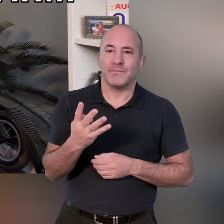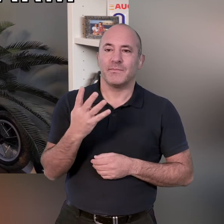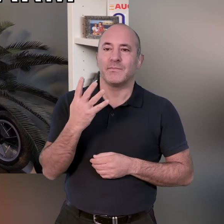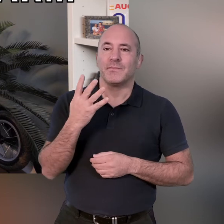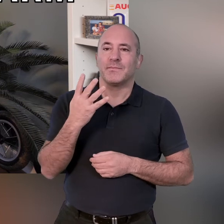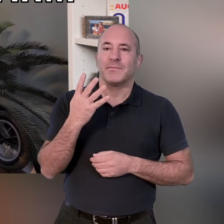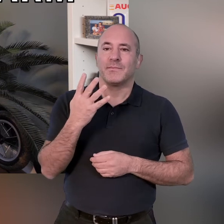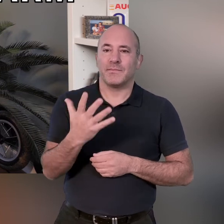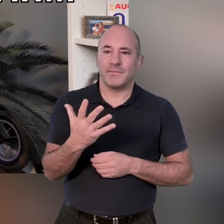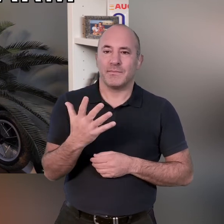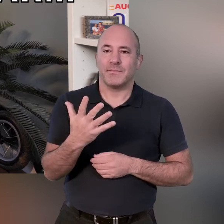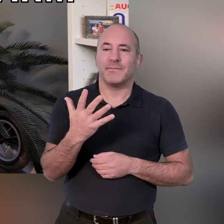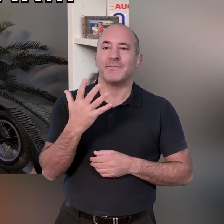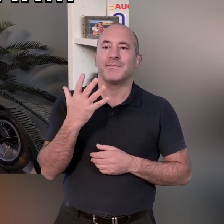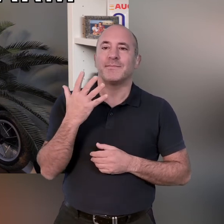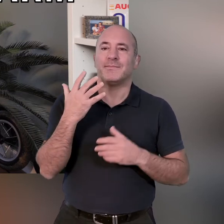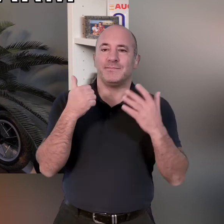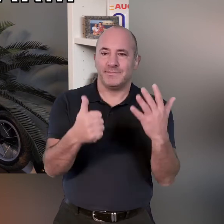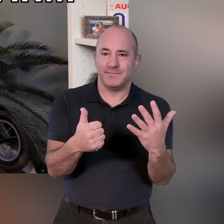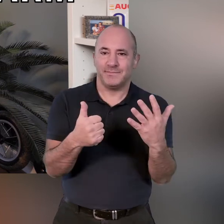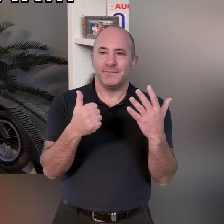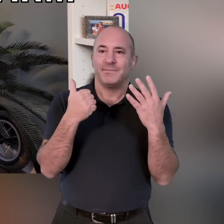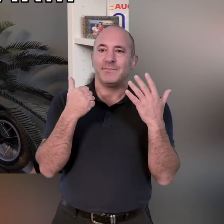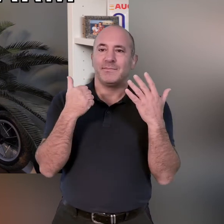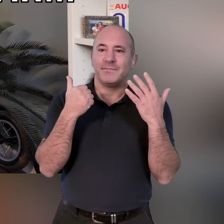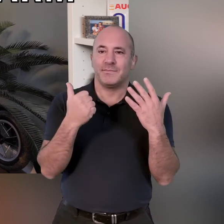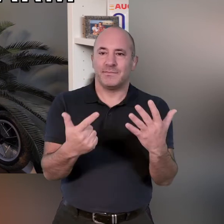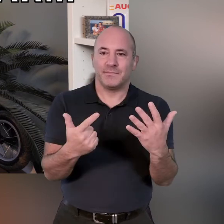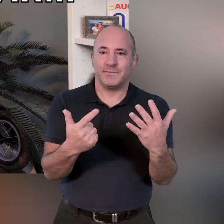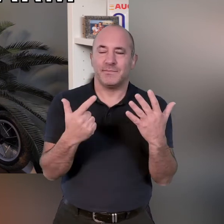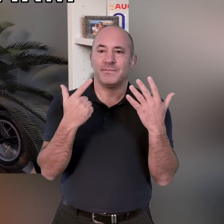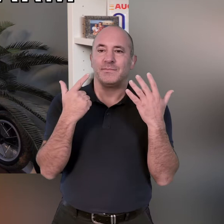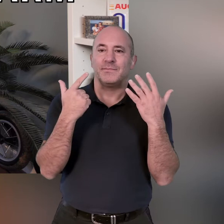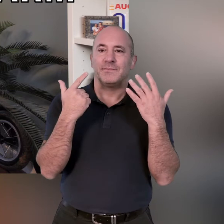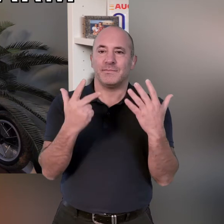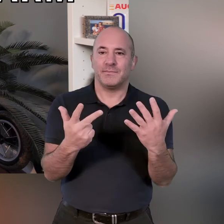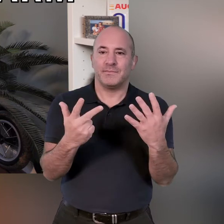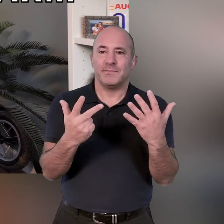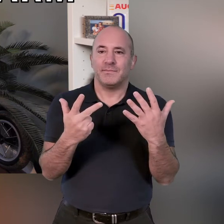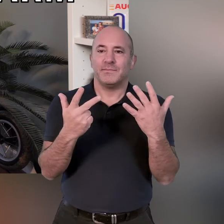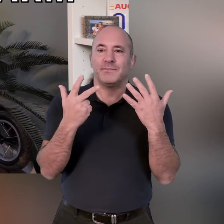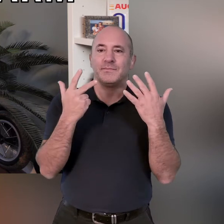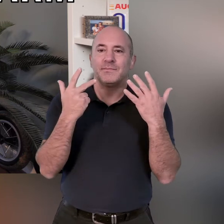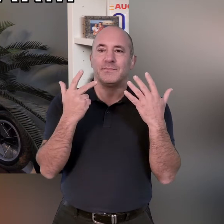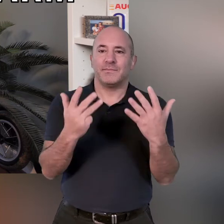4, 5, 6, 7,